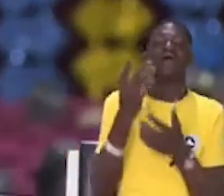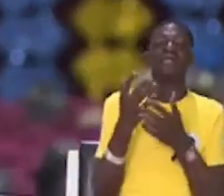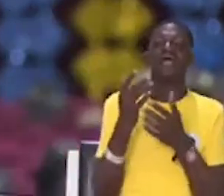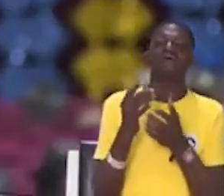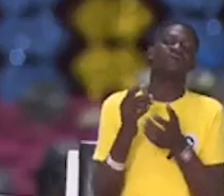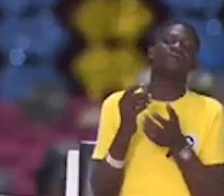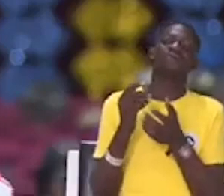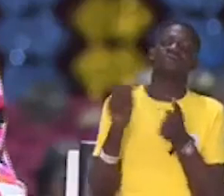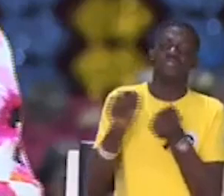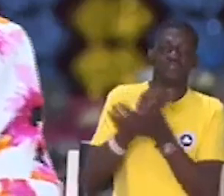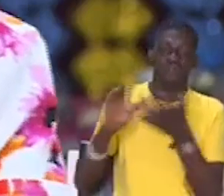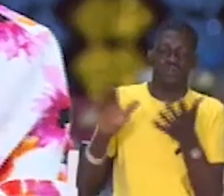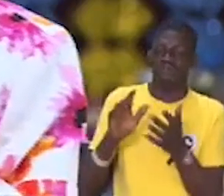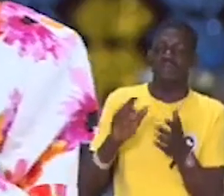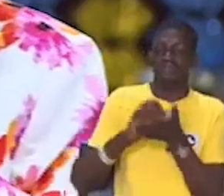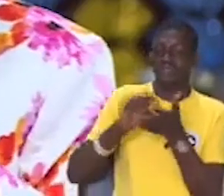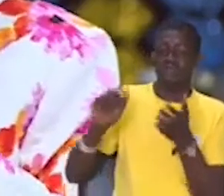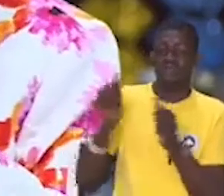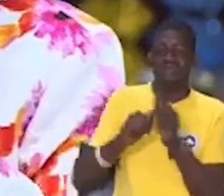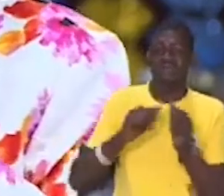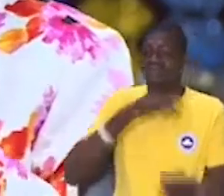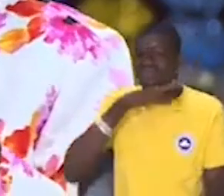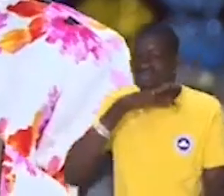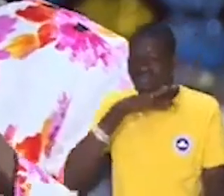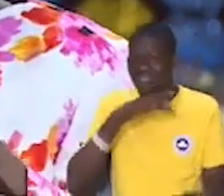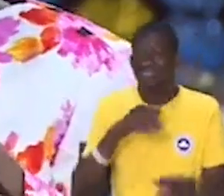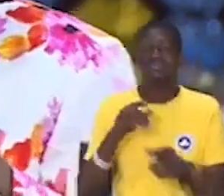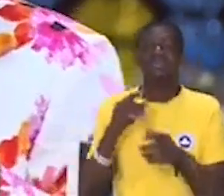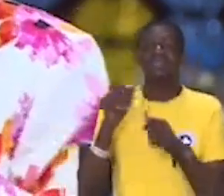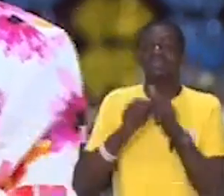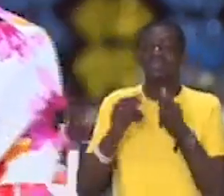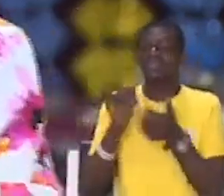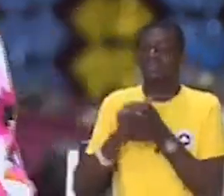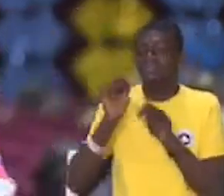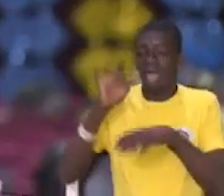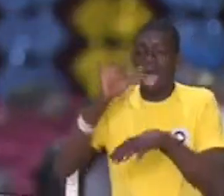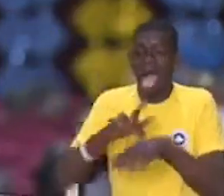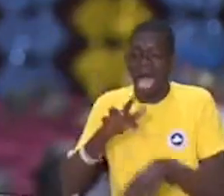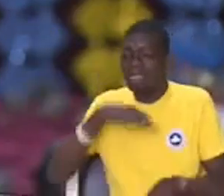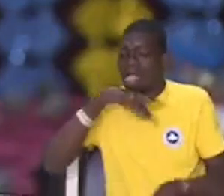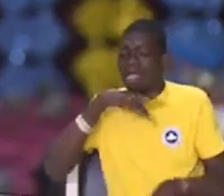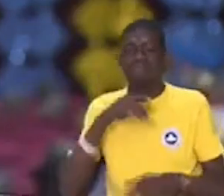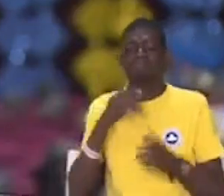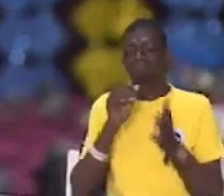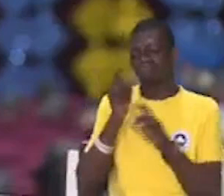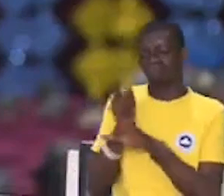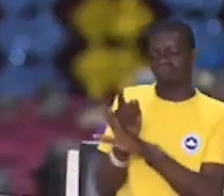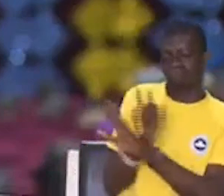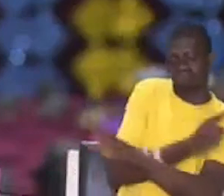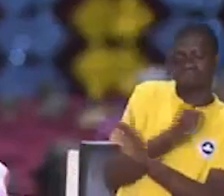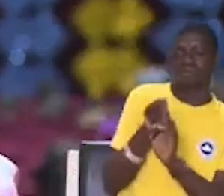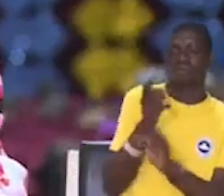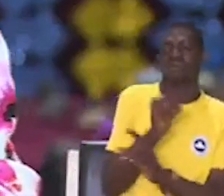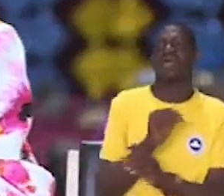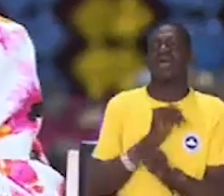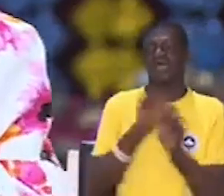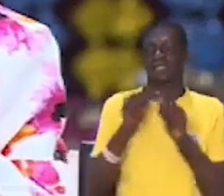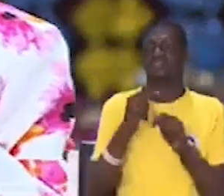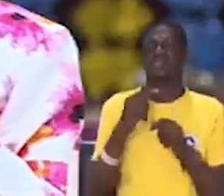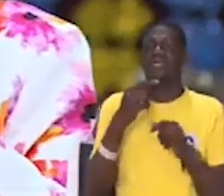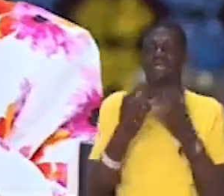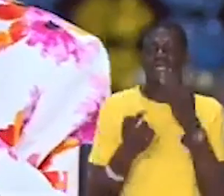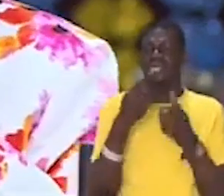Remove every impurity. Fire is contaminated by impurities. I can assure you that the fire is